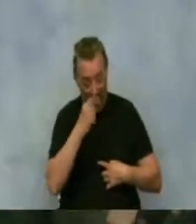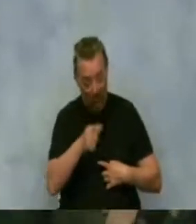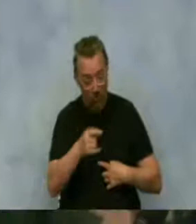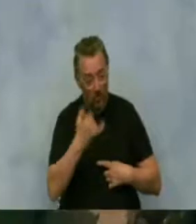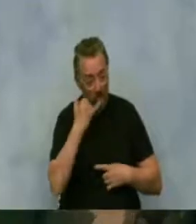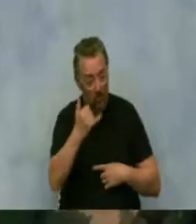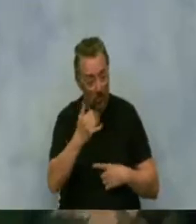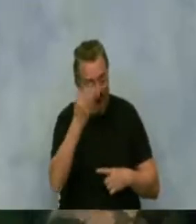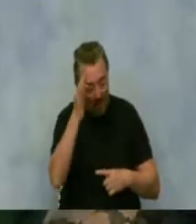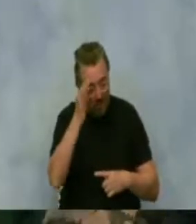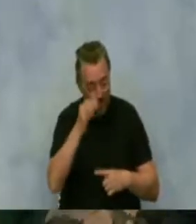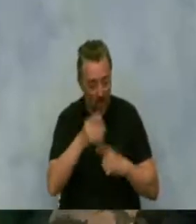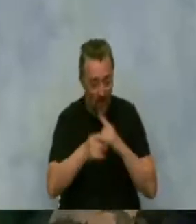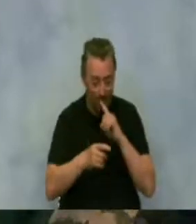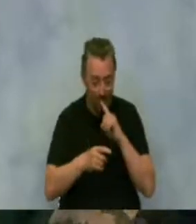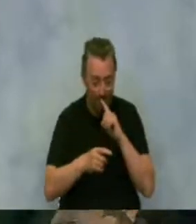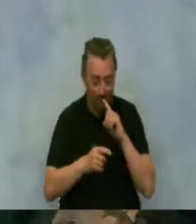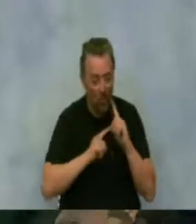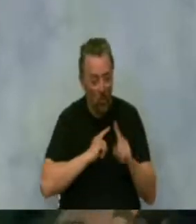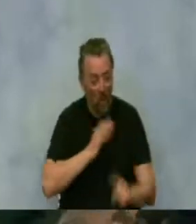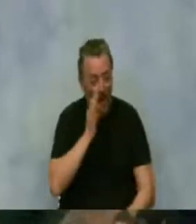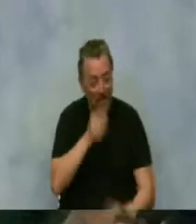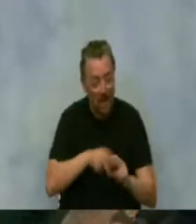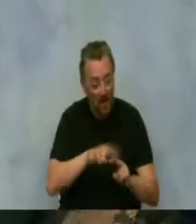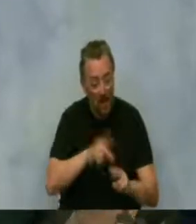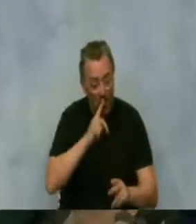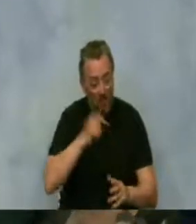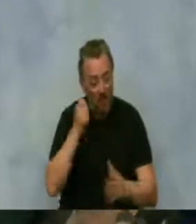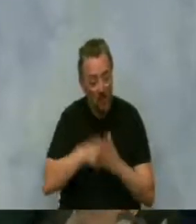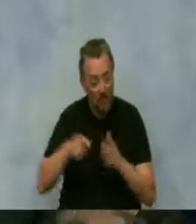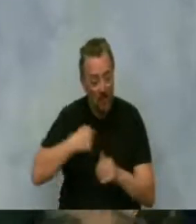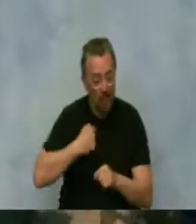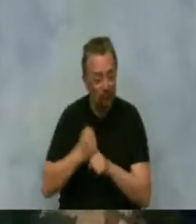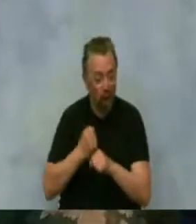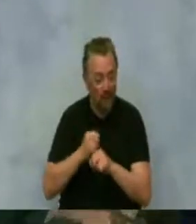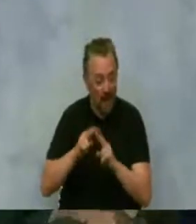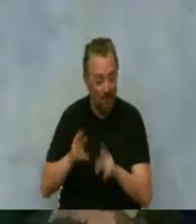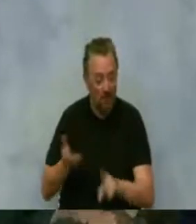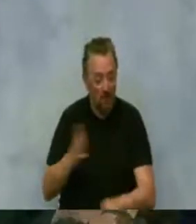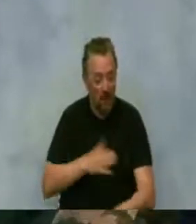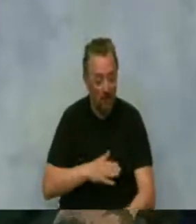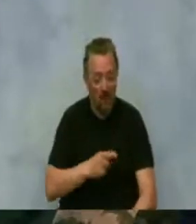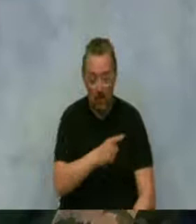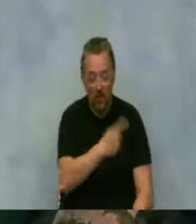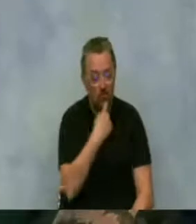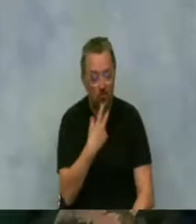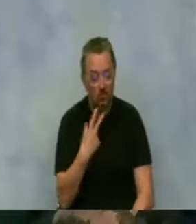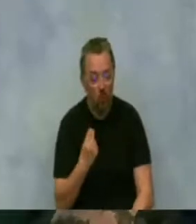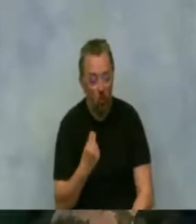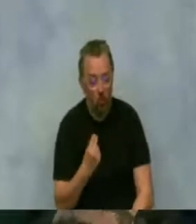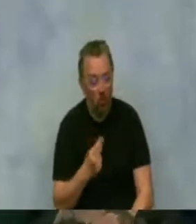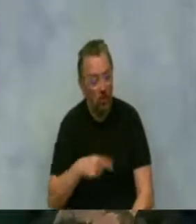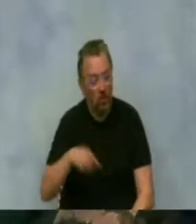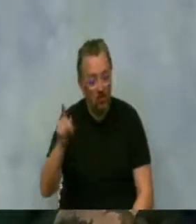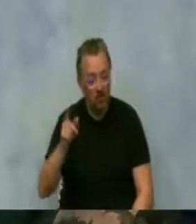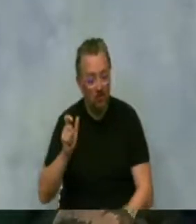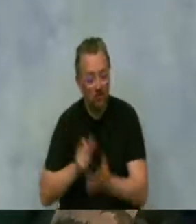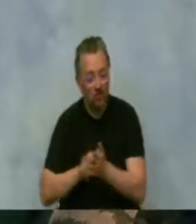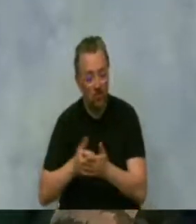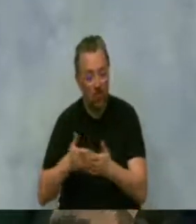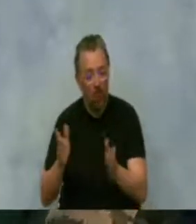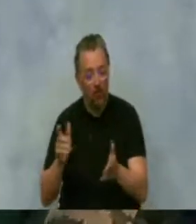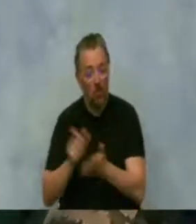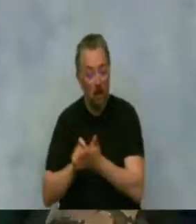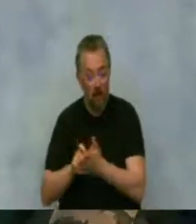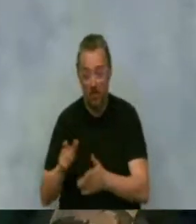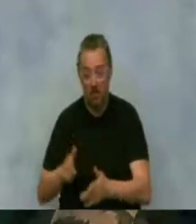call South Lanarkshire Council and ask them if they'd like to buy Granny's house? And twice I was told no, go and put it on the open market. I put